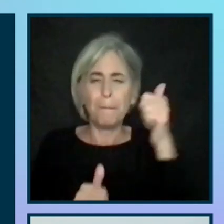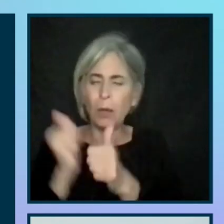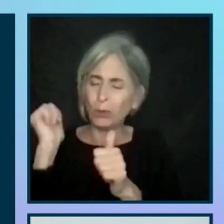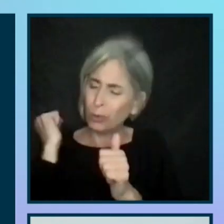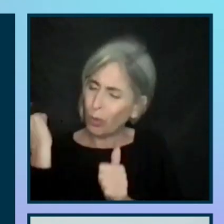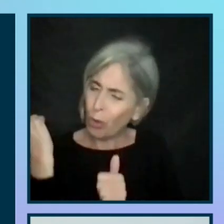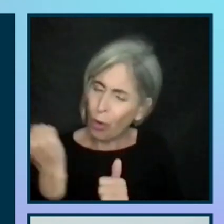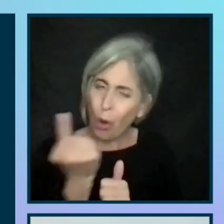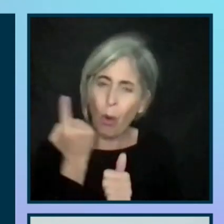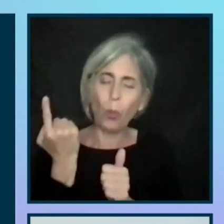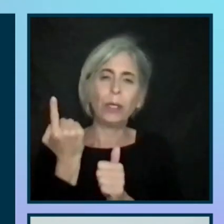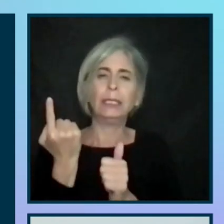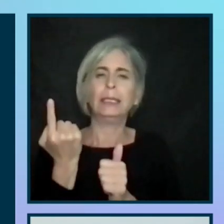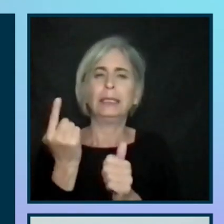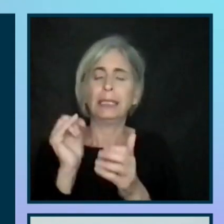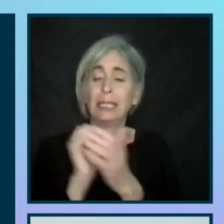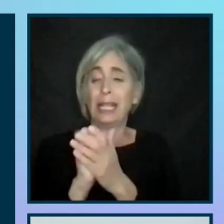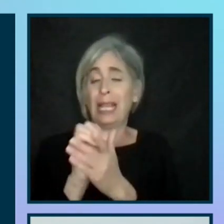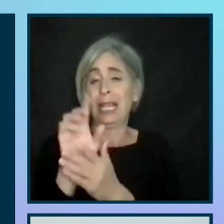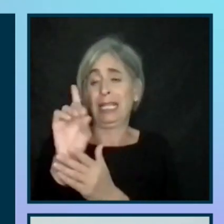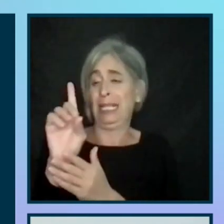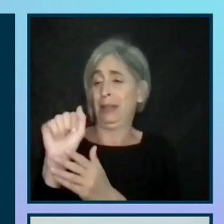an accessibility issue that was missed.